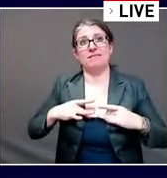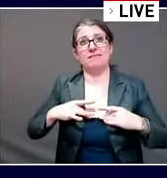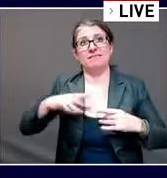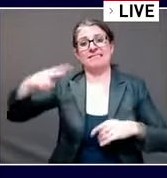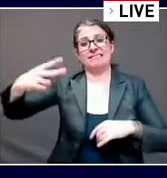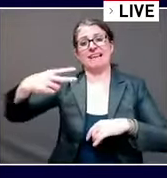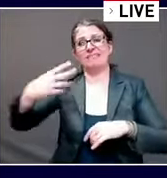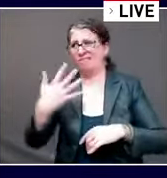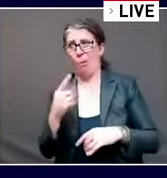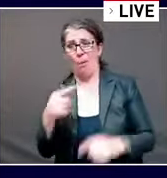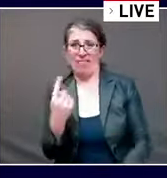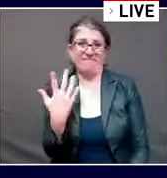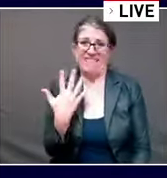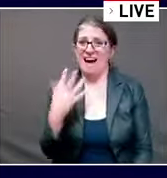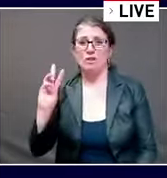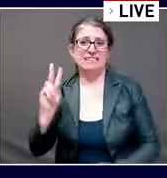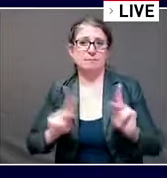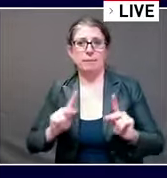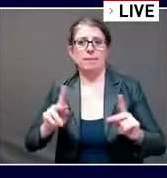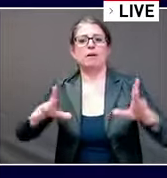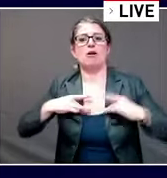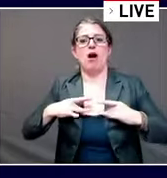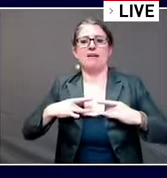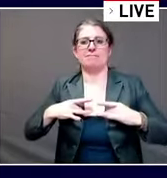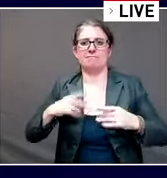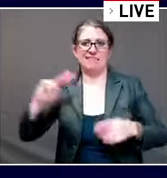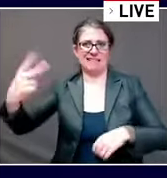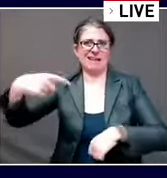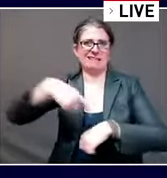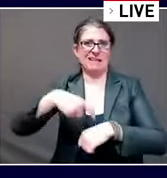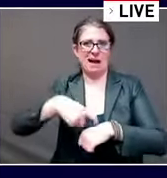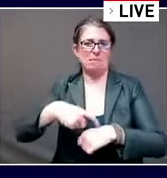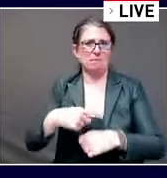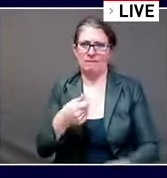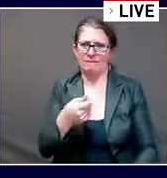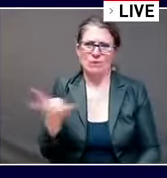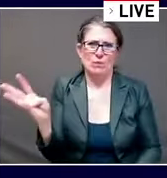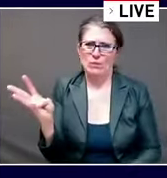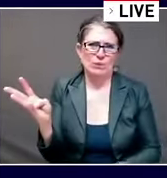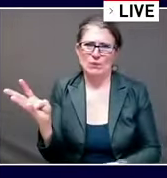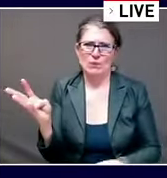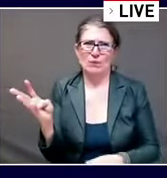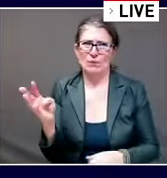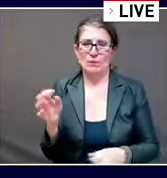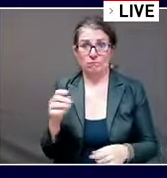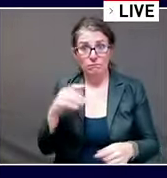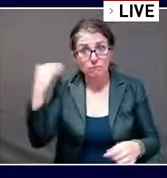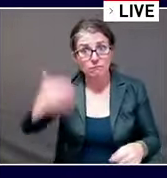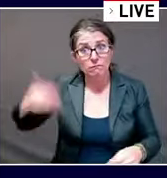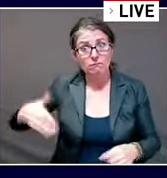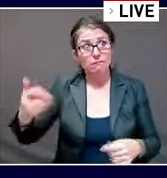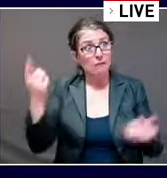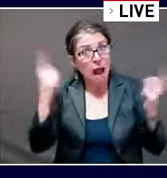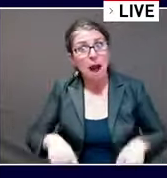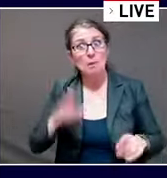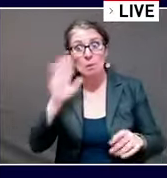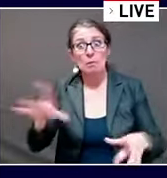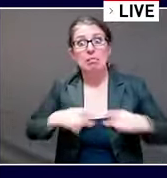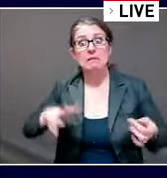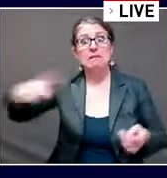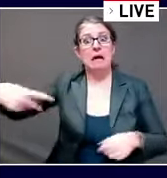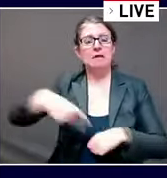the virus the first time. So I don't think this is the norm at all. Is it possible? Yes. Again, I think it's been documented a